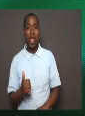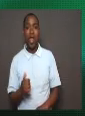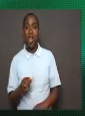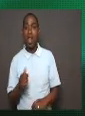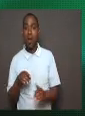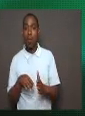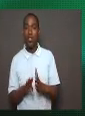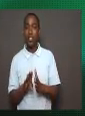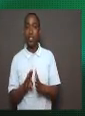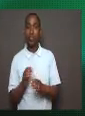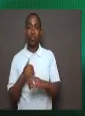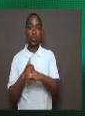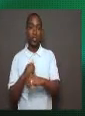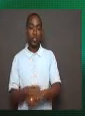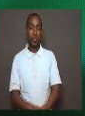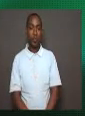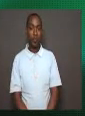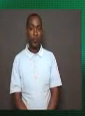of bacteria.